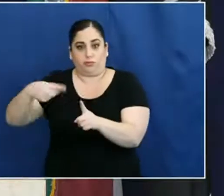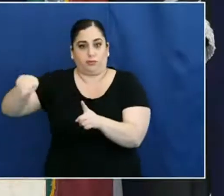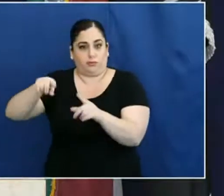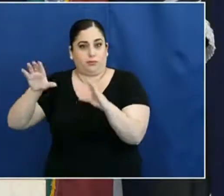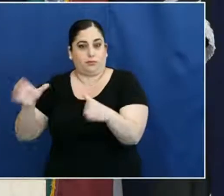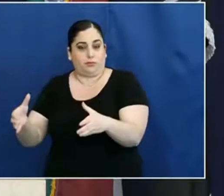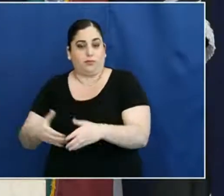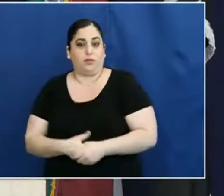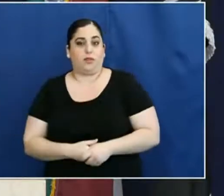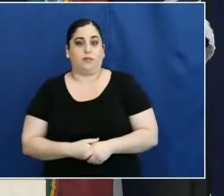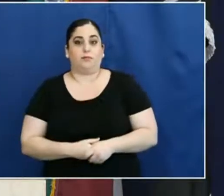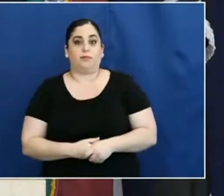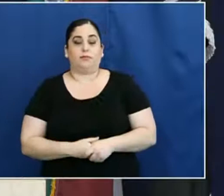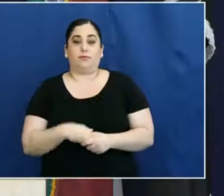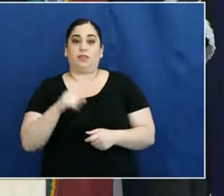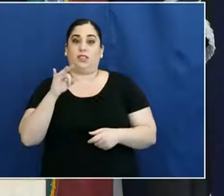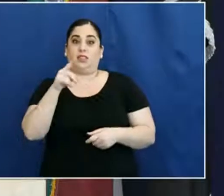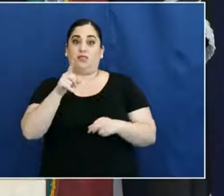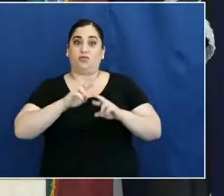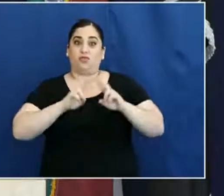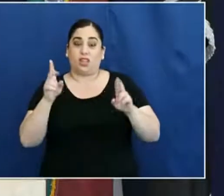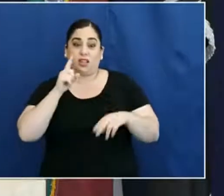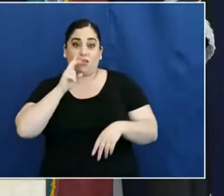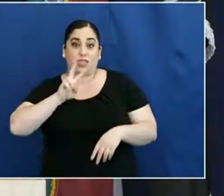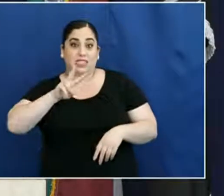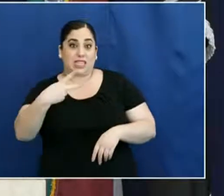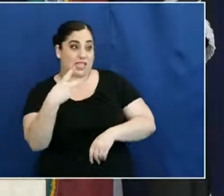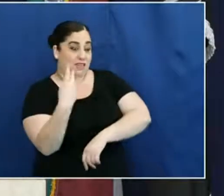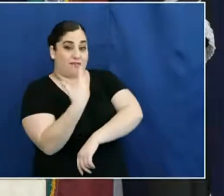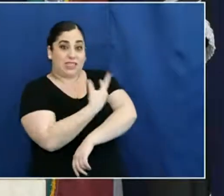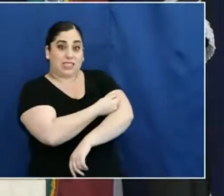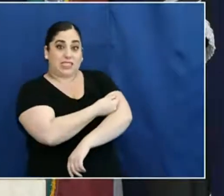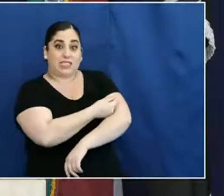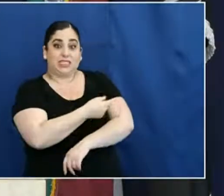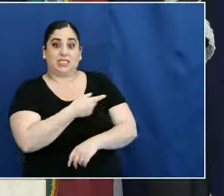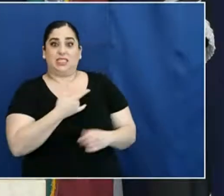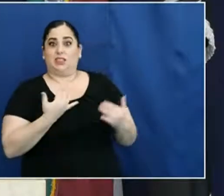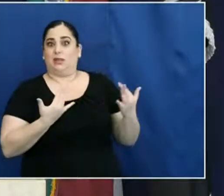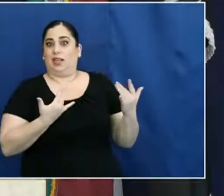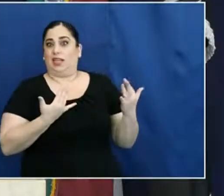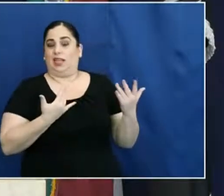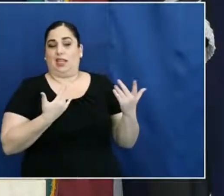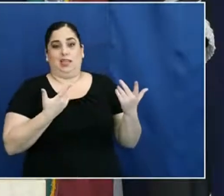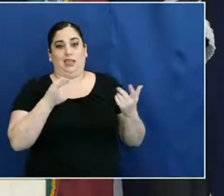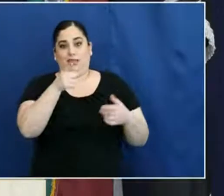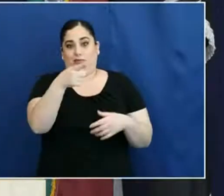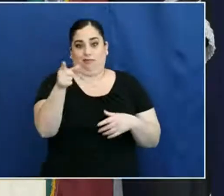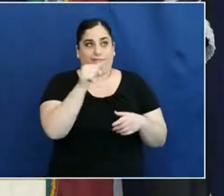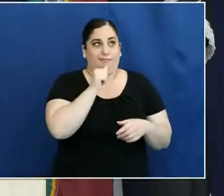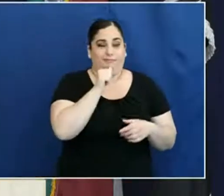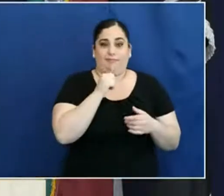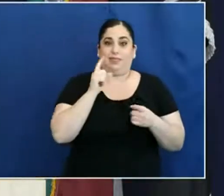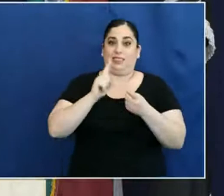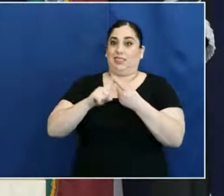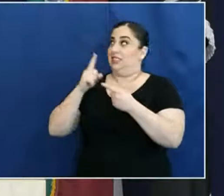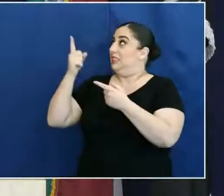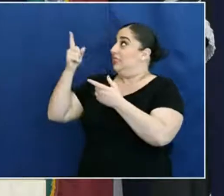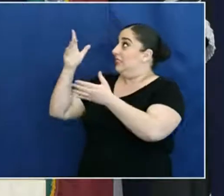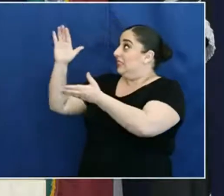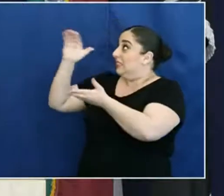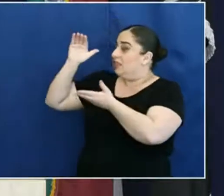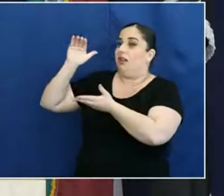for everyone's patience. We can only make appointments available for vaccines we receive, and we have no control over the supply of vaccines.